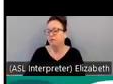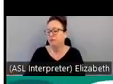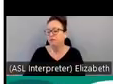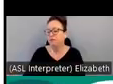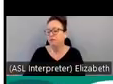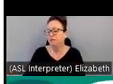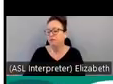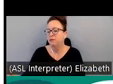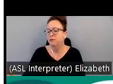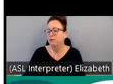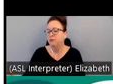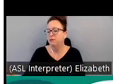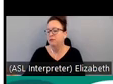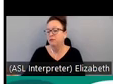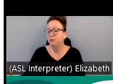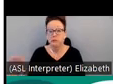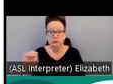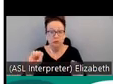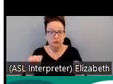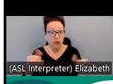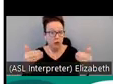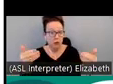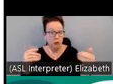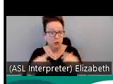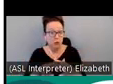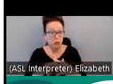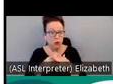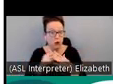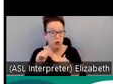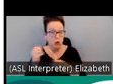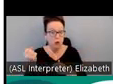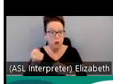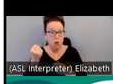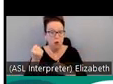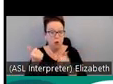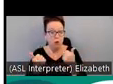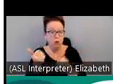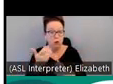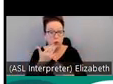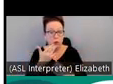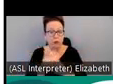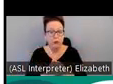Is it okay if we move forward while that works, or should we wait?